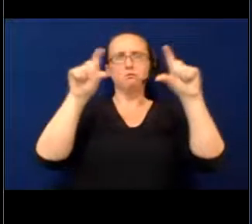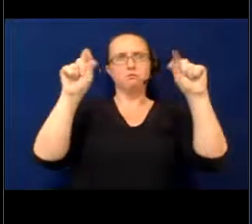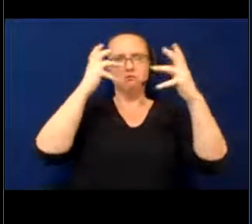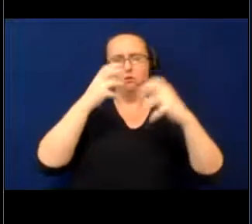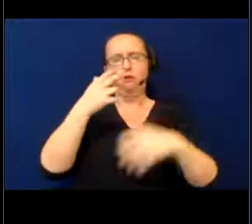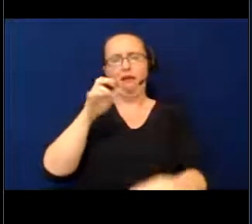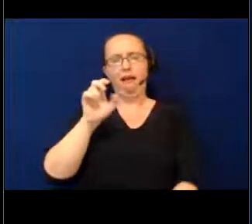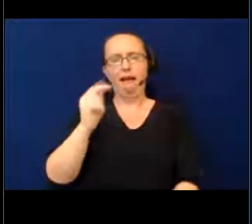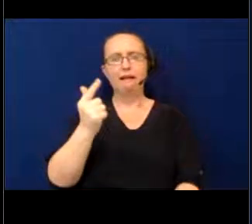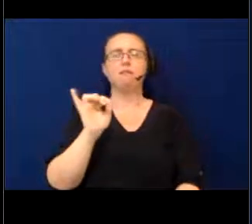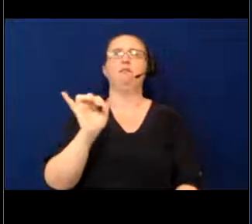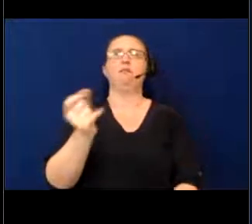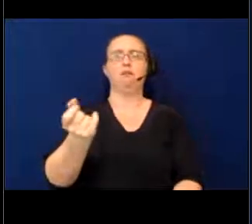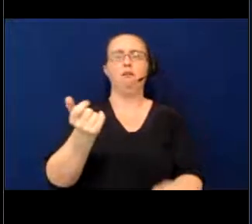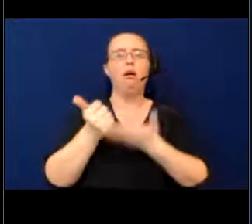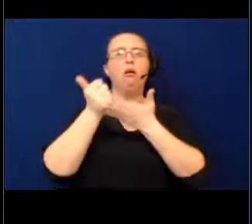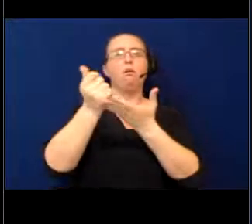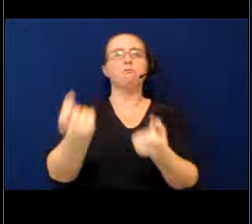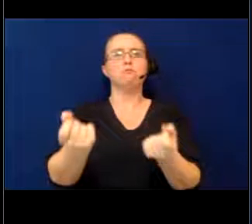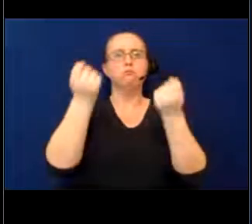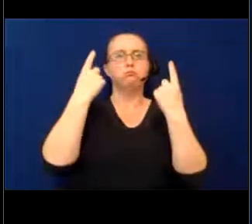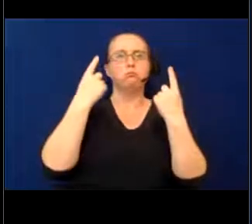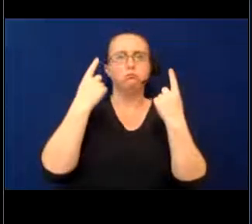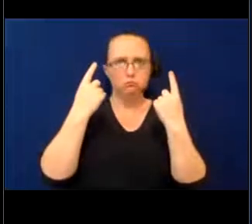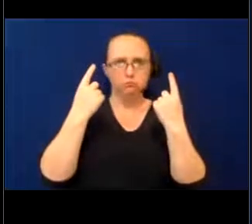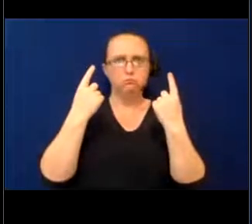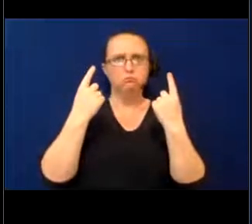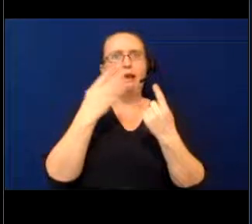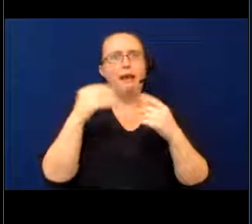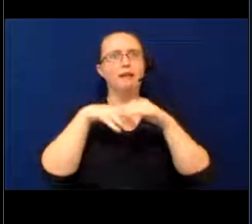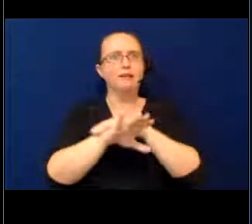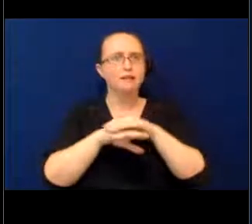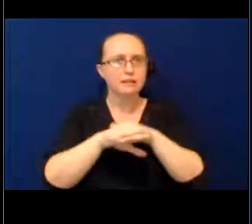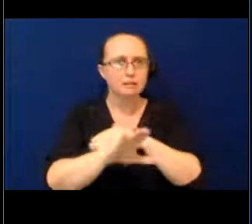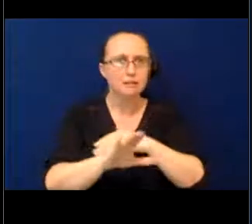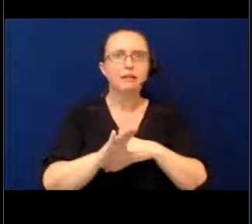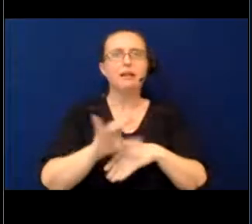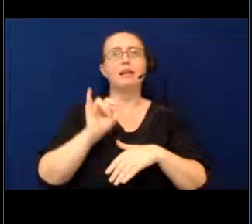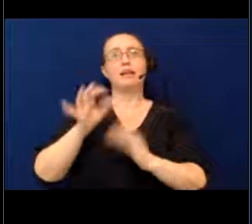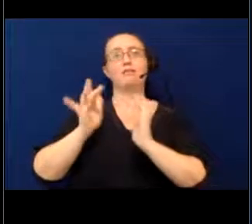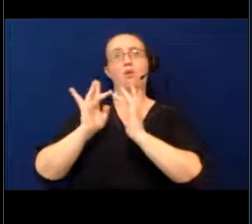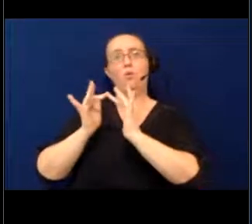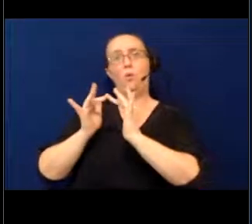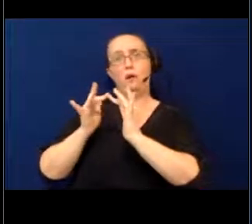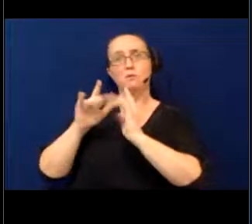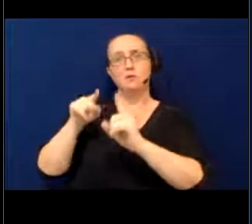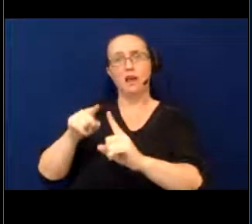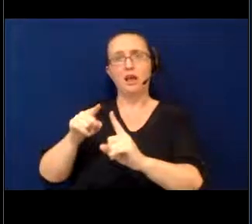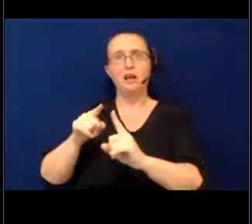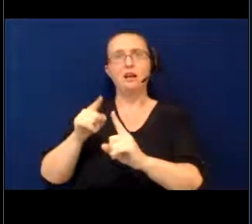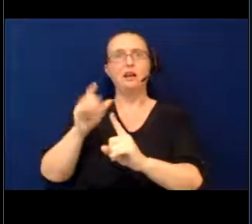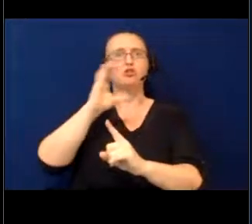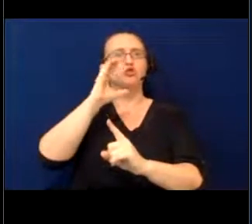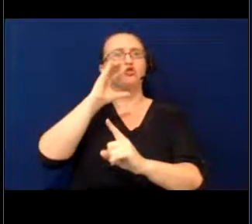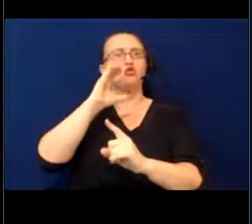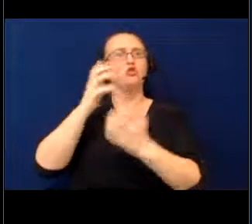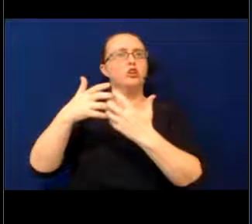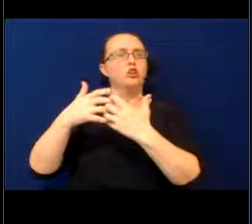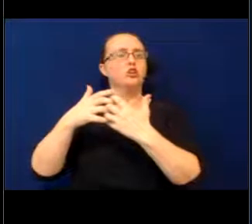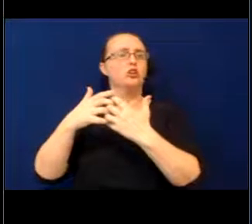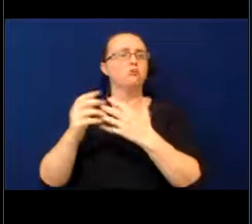for understanding. And it also helps with accessibility, and if it's going on the website, it does aid in search engine